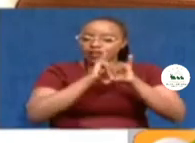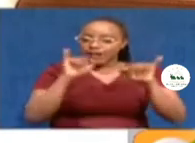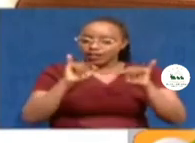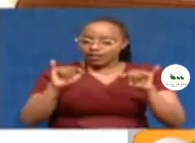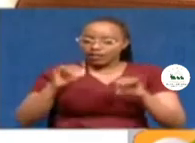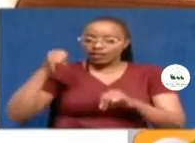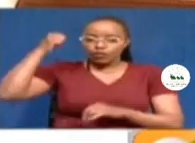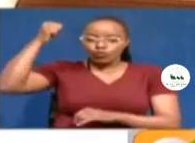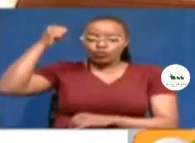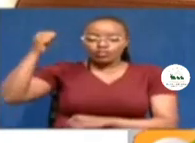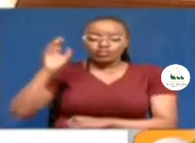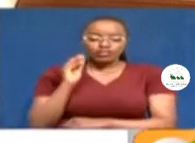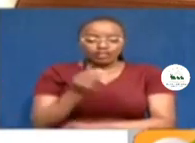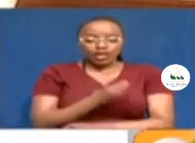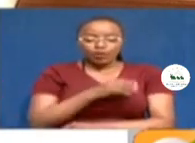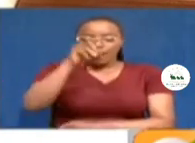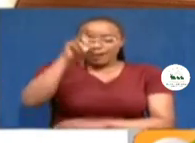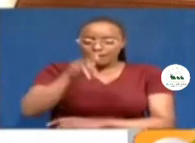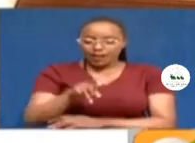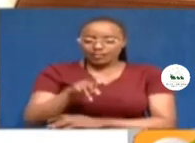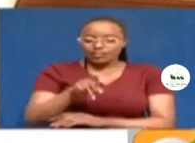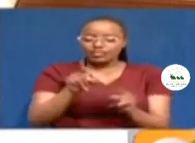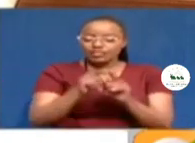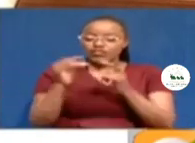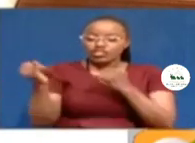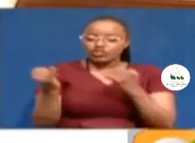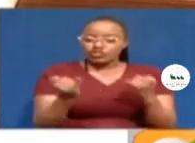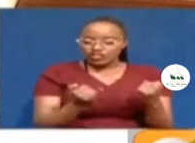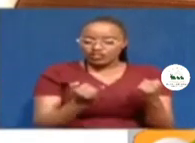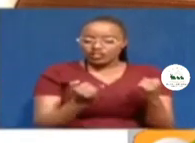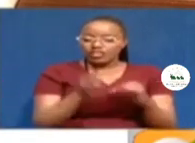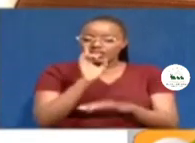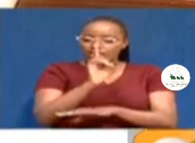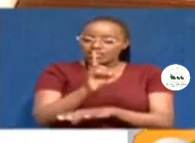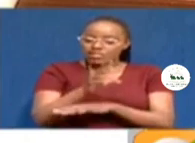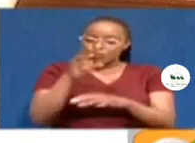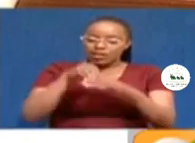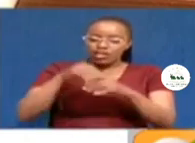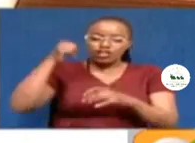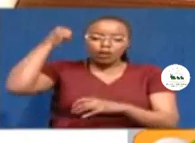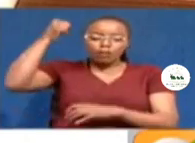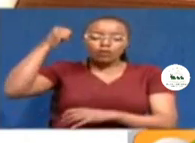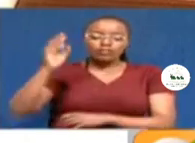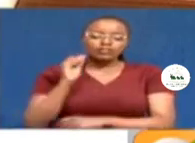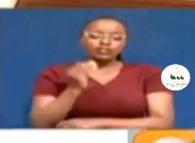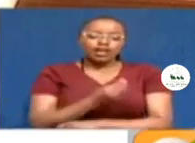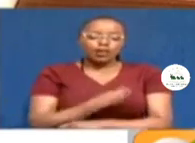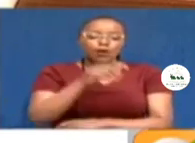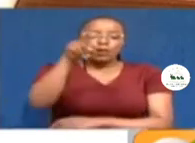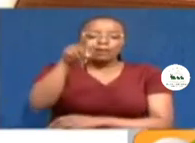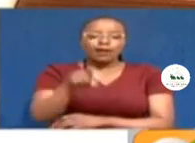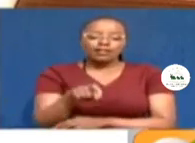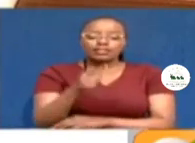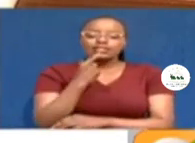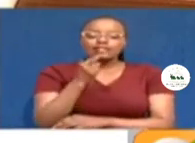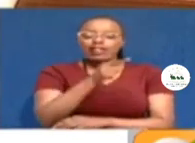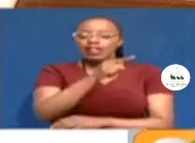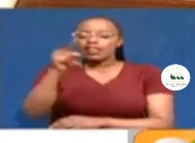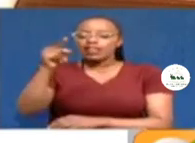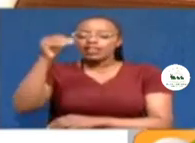sanitize our politics. We must introduce discipline in our politics. We must tell